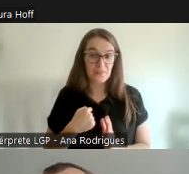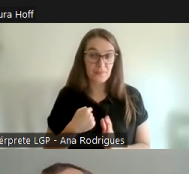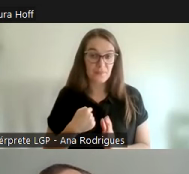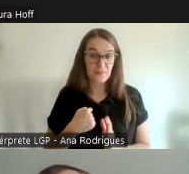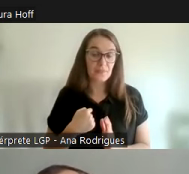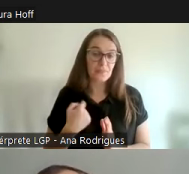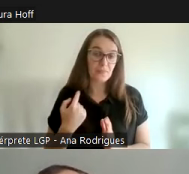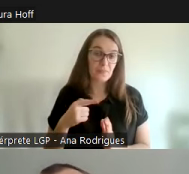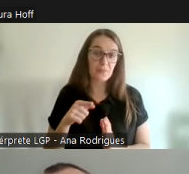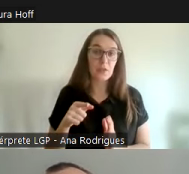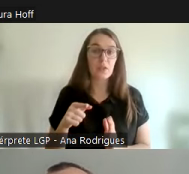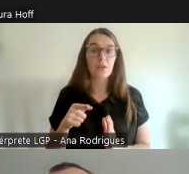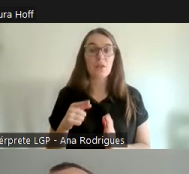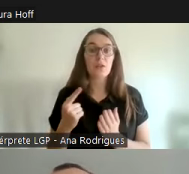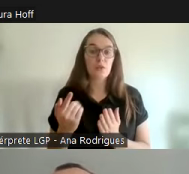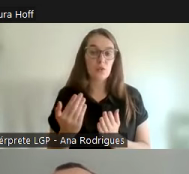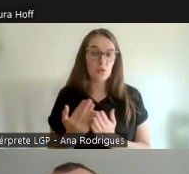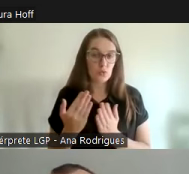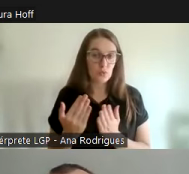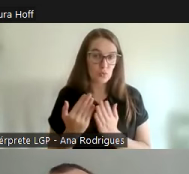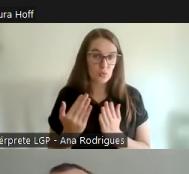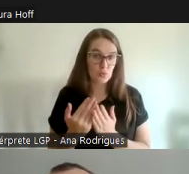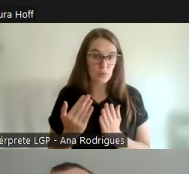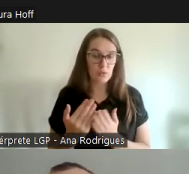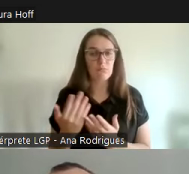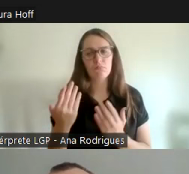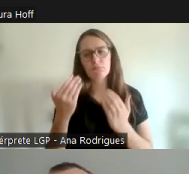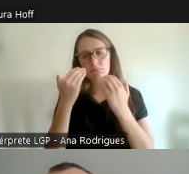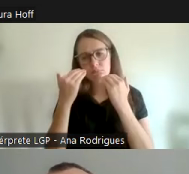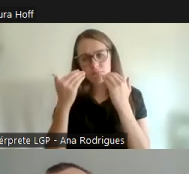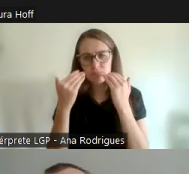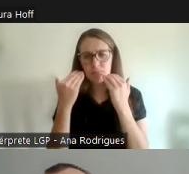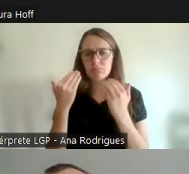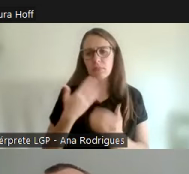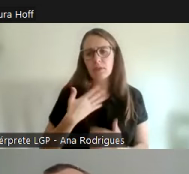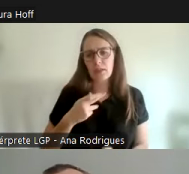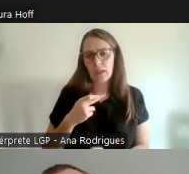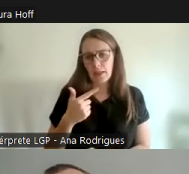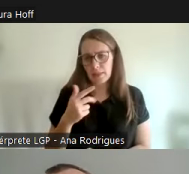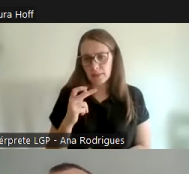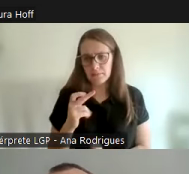The student data management, it's the time